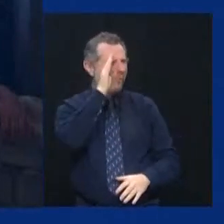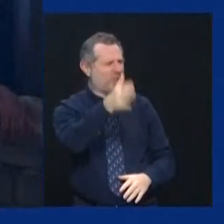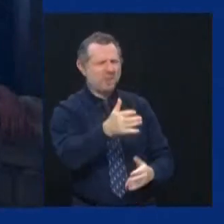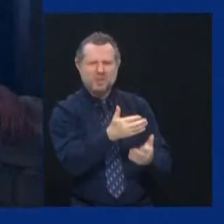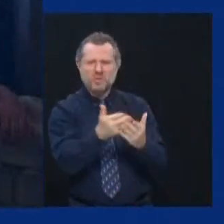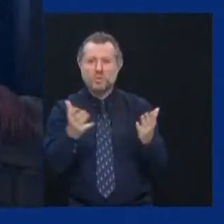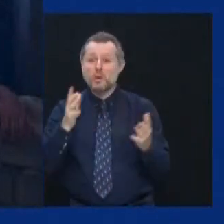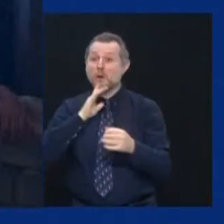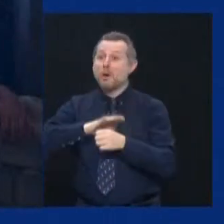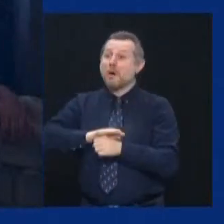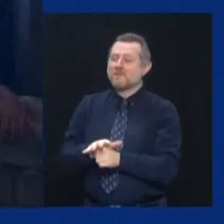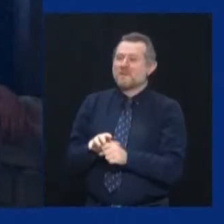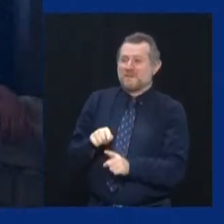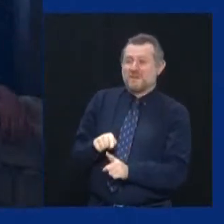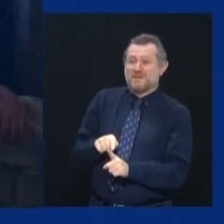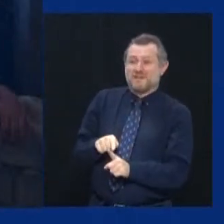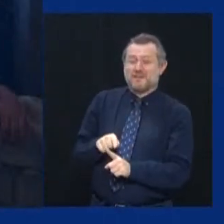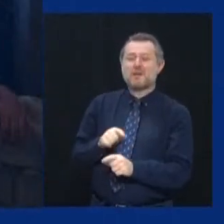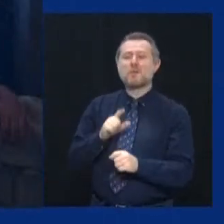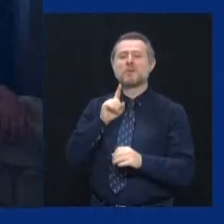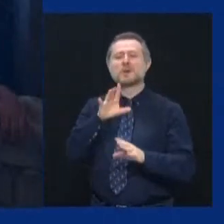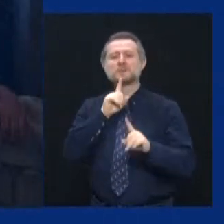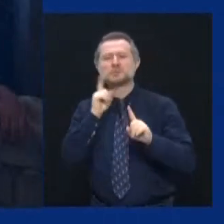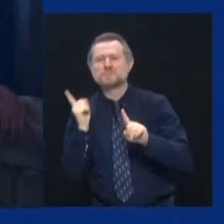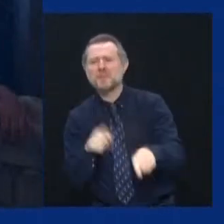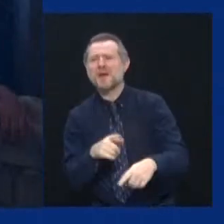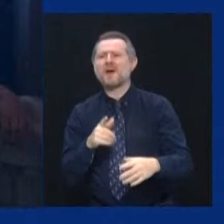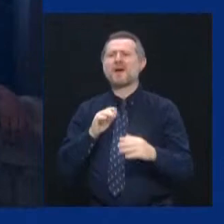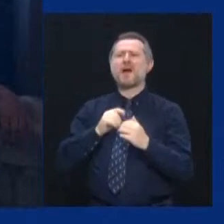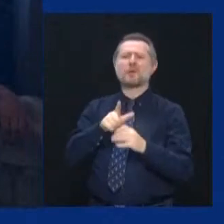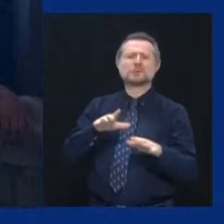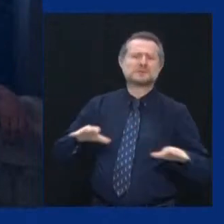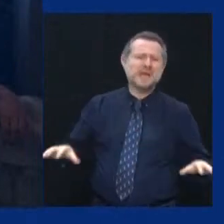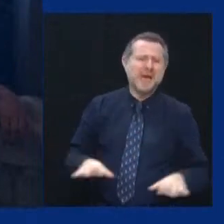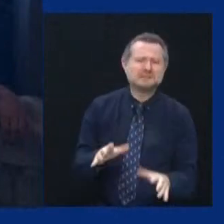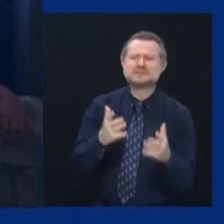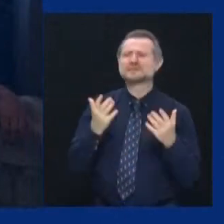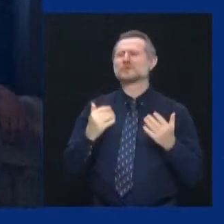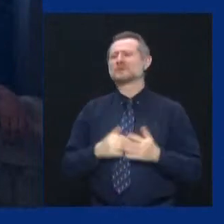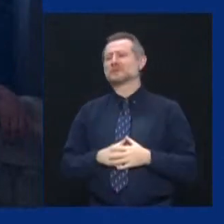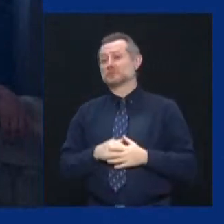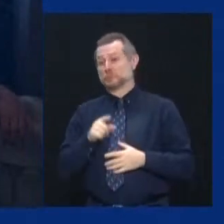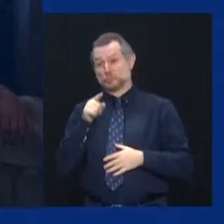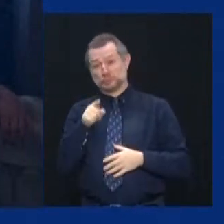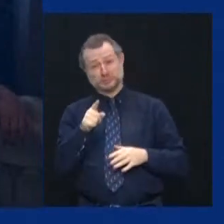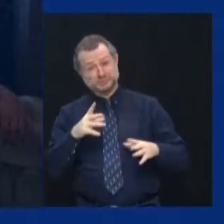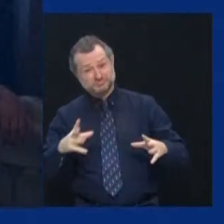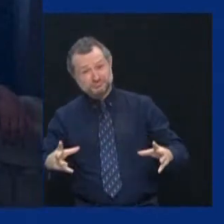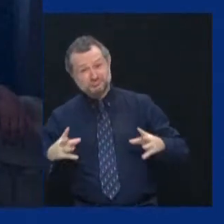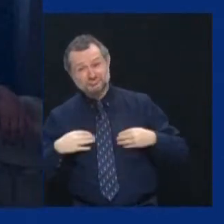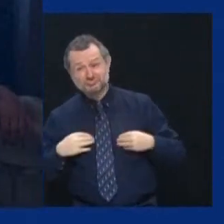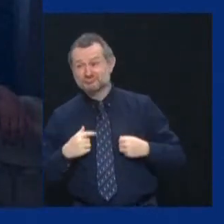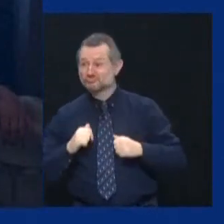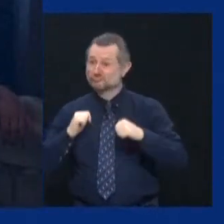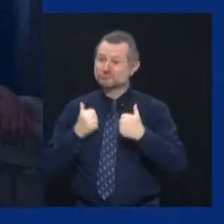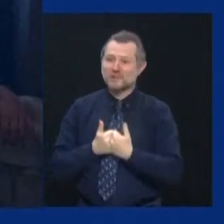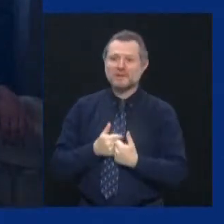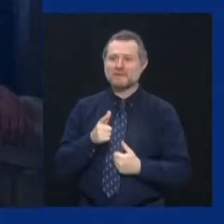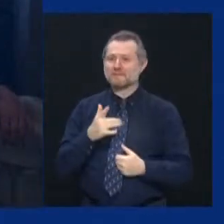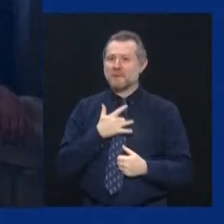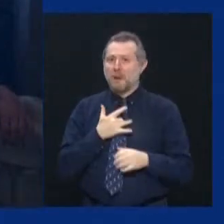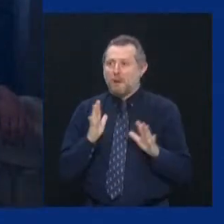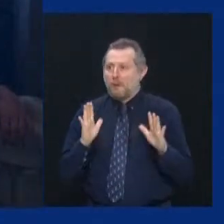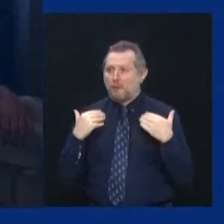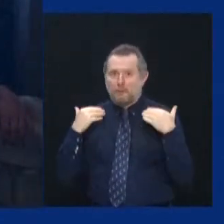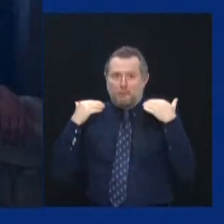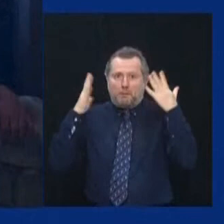COVID happened? How did you react? Did you stand up? Did you run away? Were